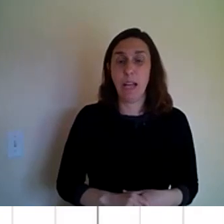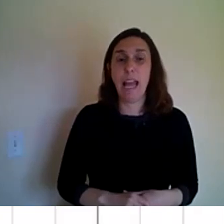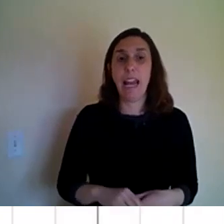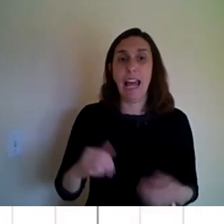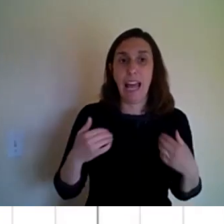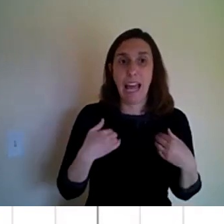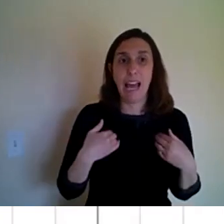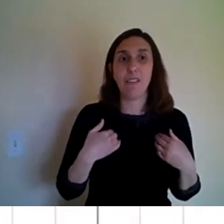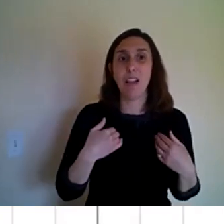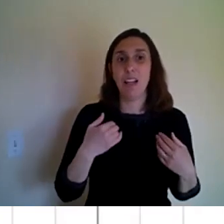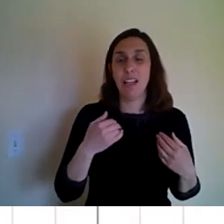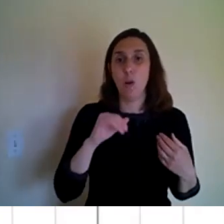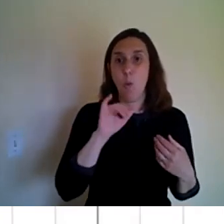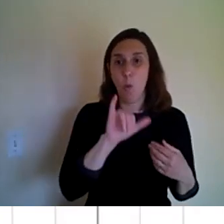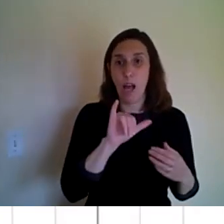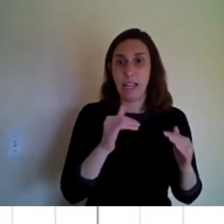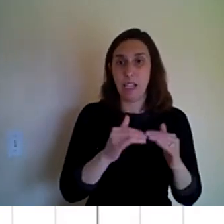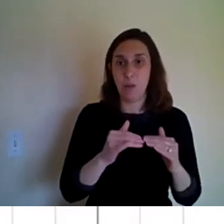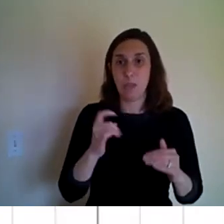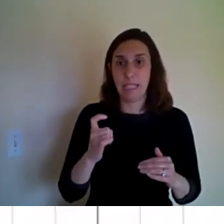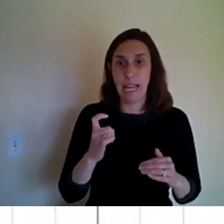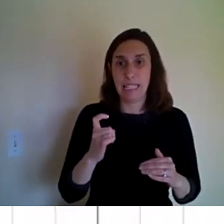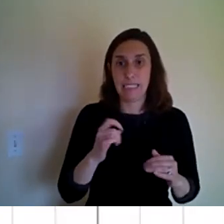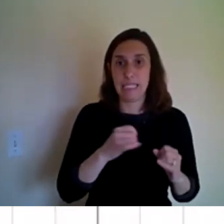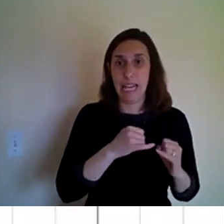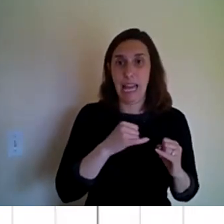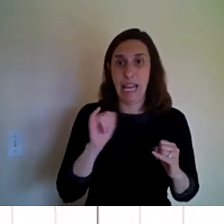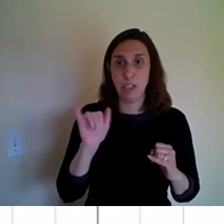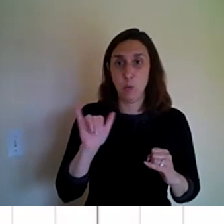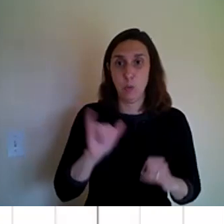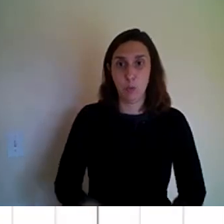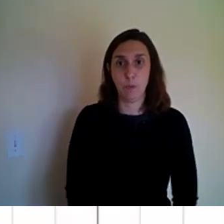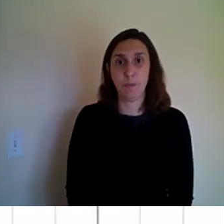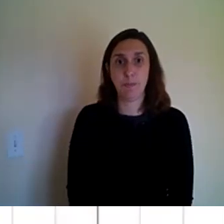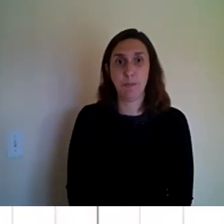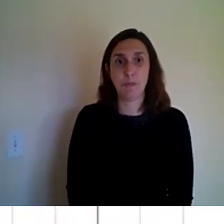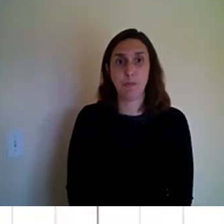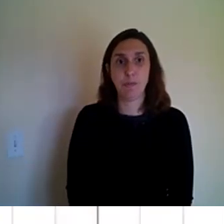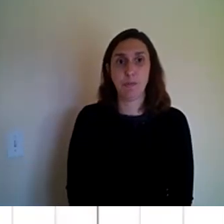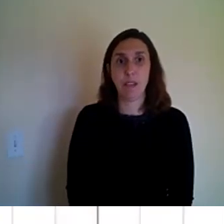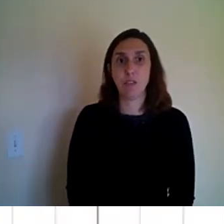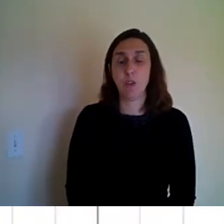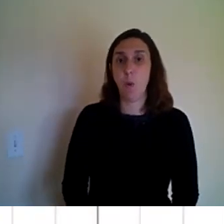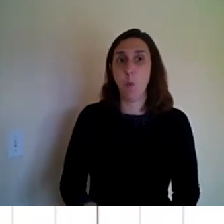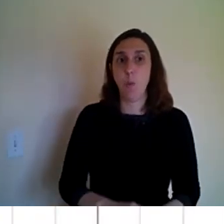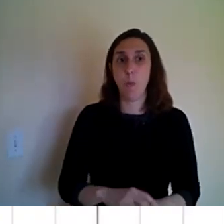x. Now the idea of what an inverse of a function is doing, and this function is negative 7x plus 2.